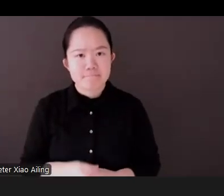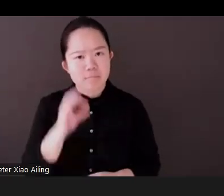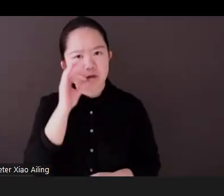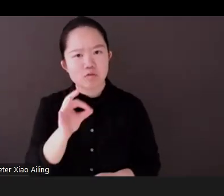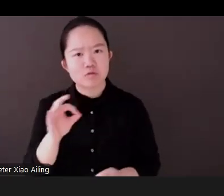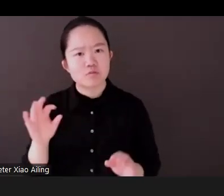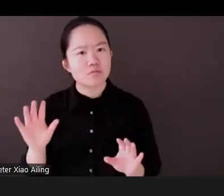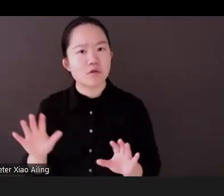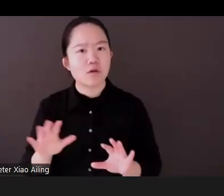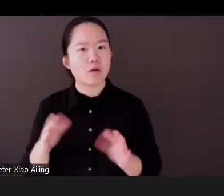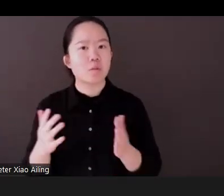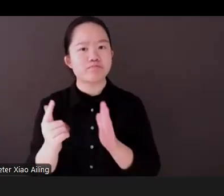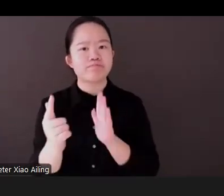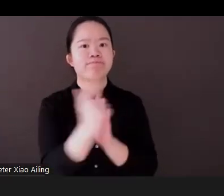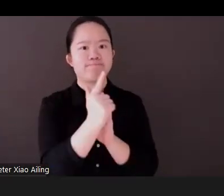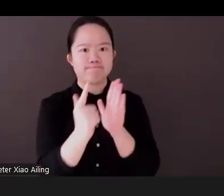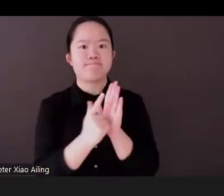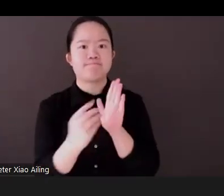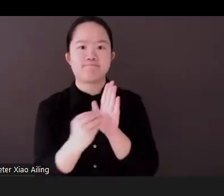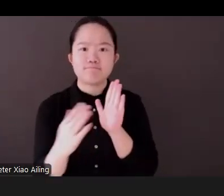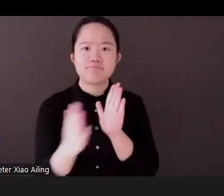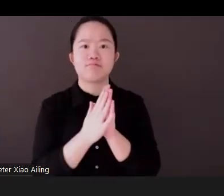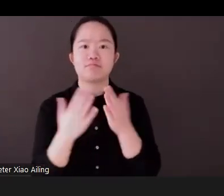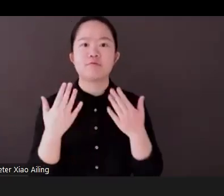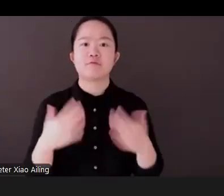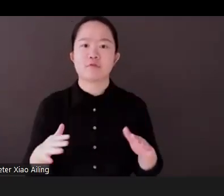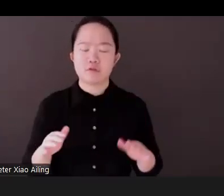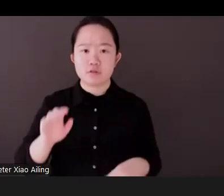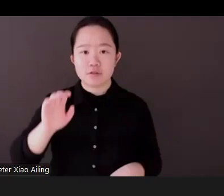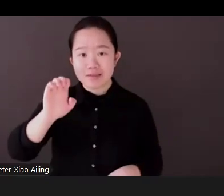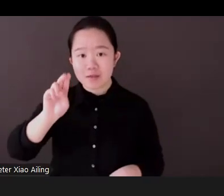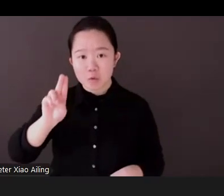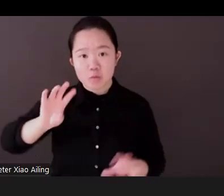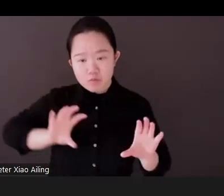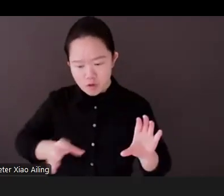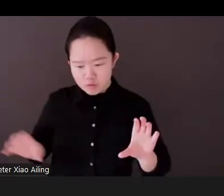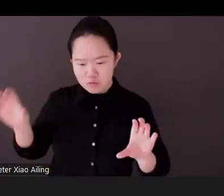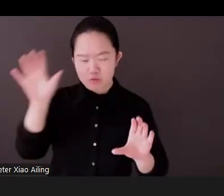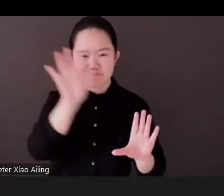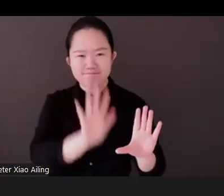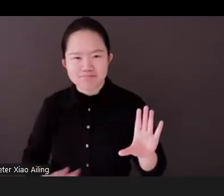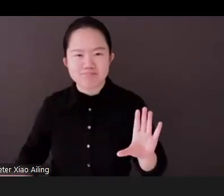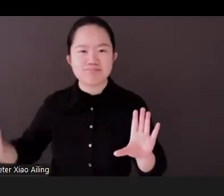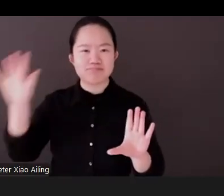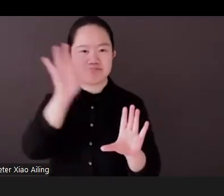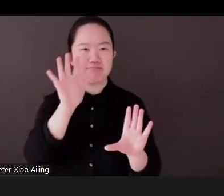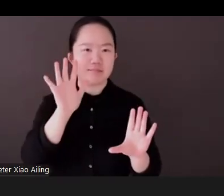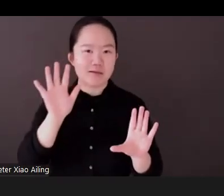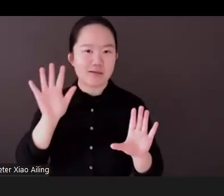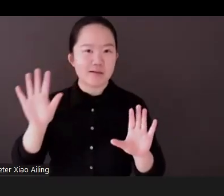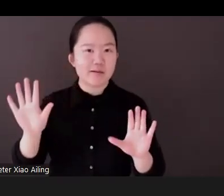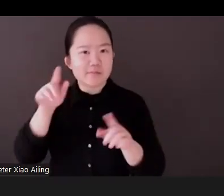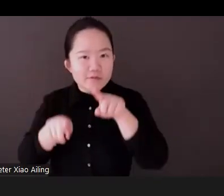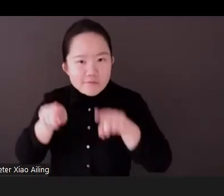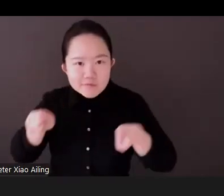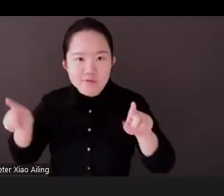who are operating across multiple countries be liable in all those countries? Will it only be one? I'm obviously asking for a friend.